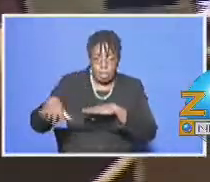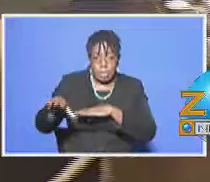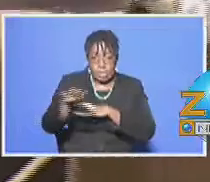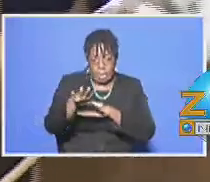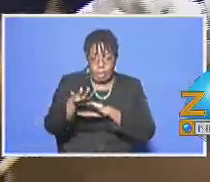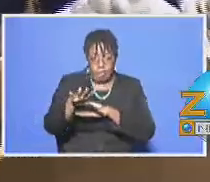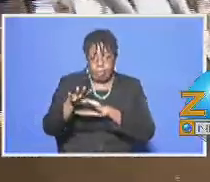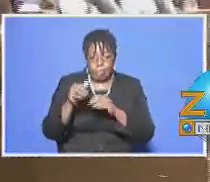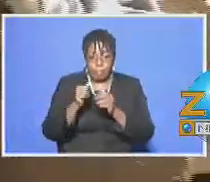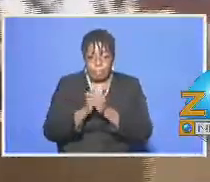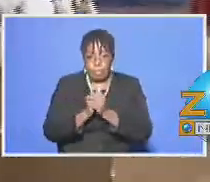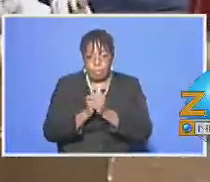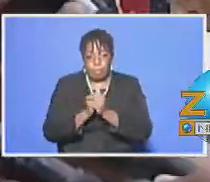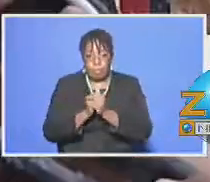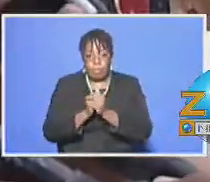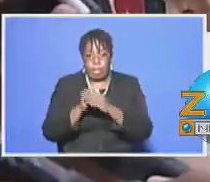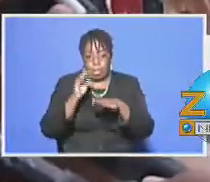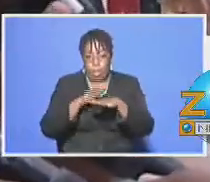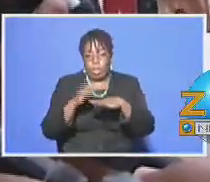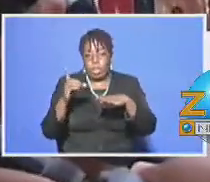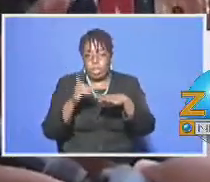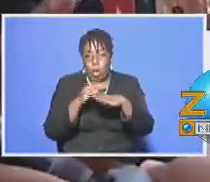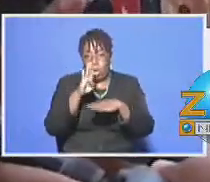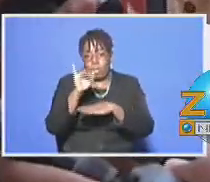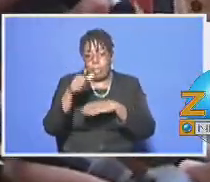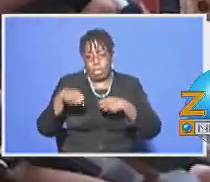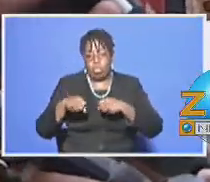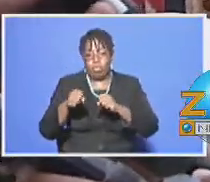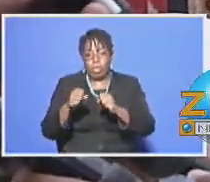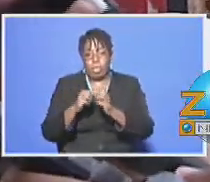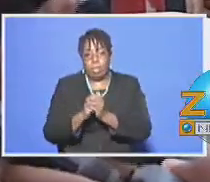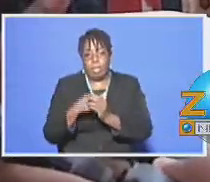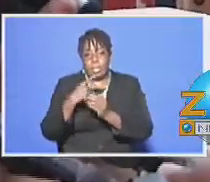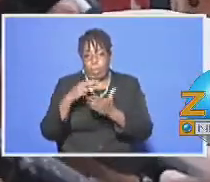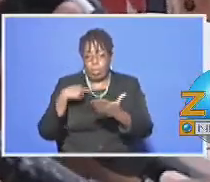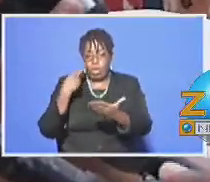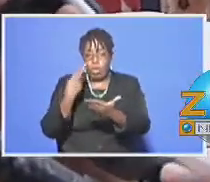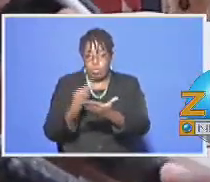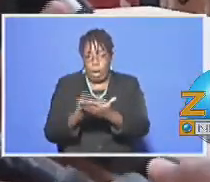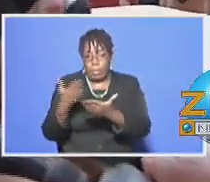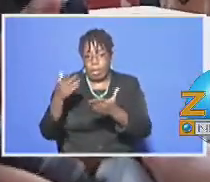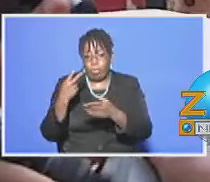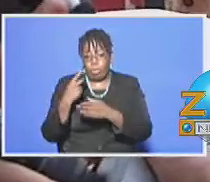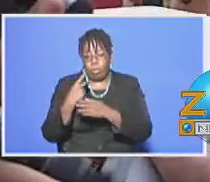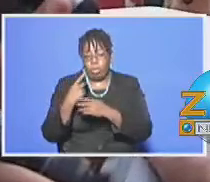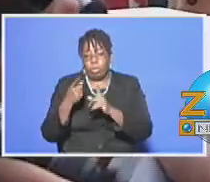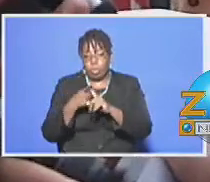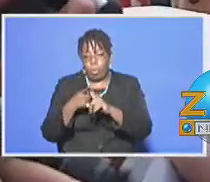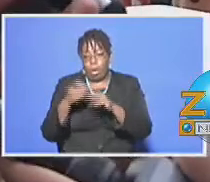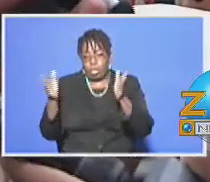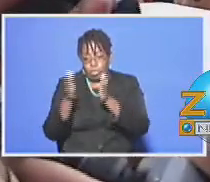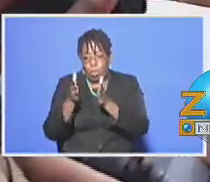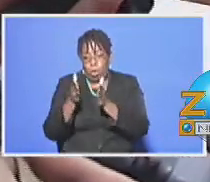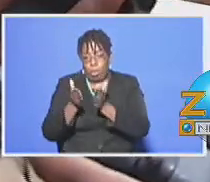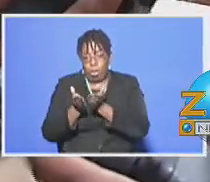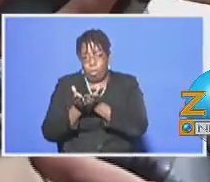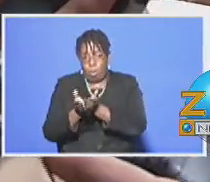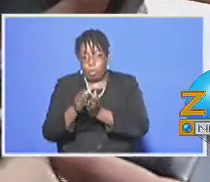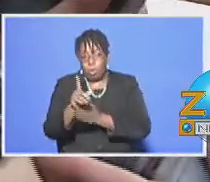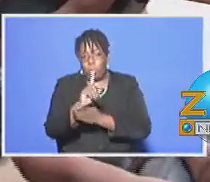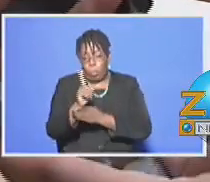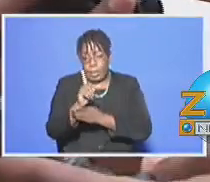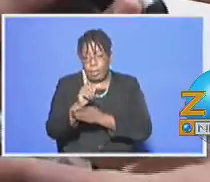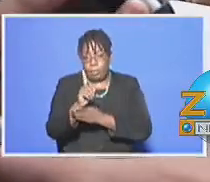Joseph Alfred Dock on Bay Street. And on their arrival, they were directed to a small yacht where